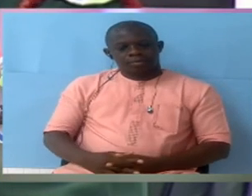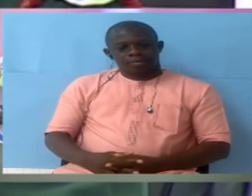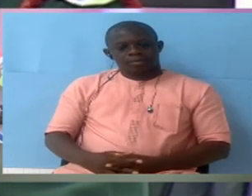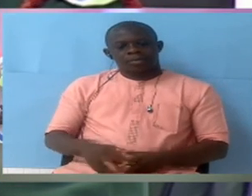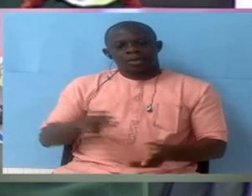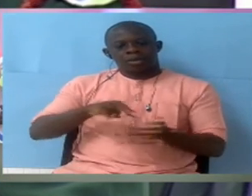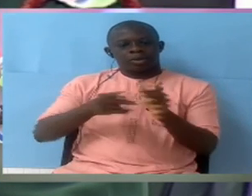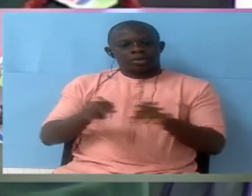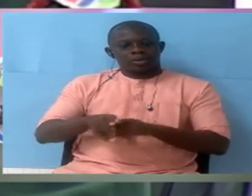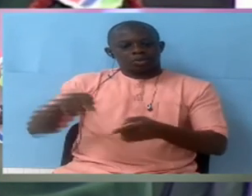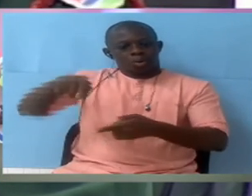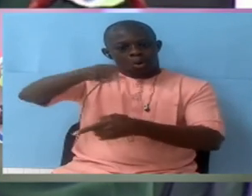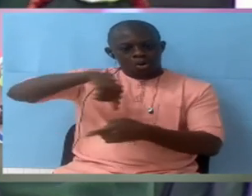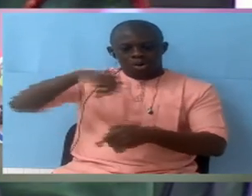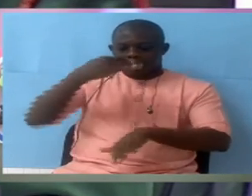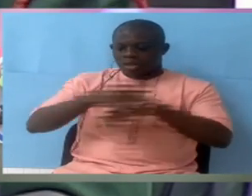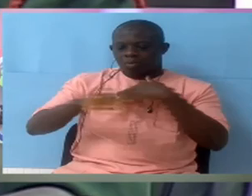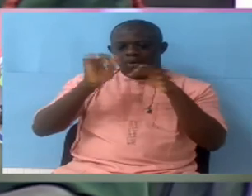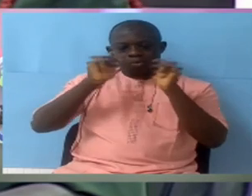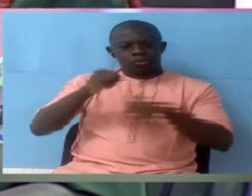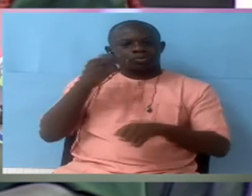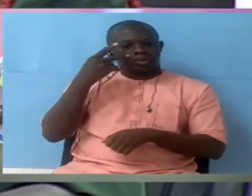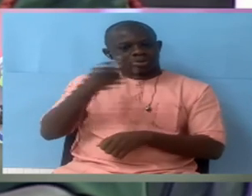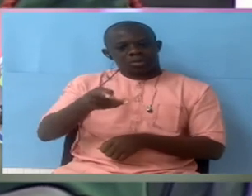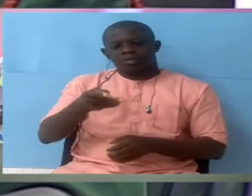That hole, you can't see it.